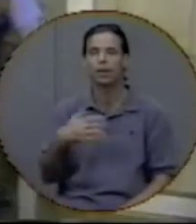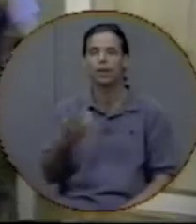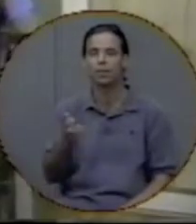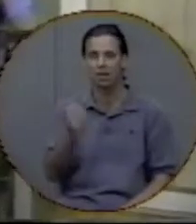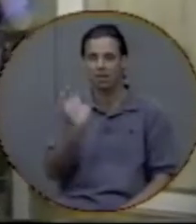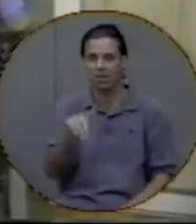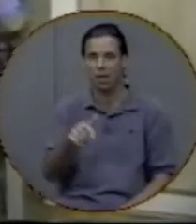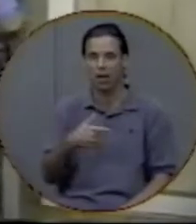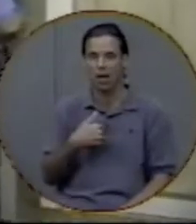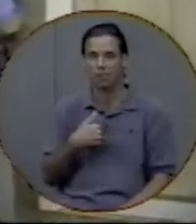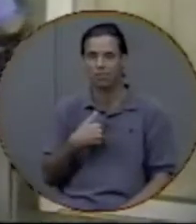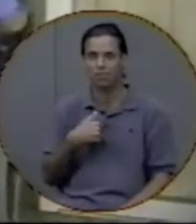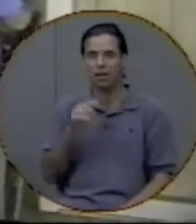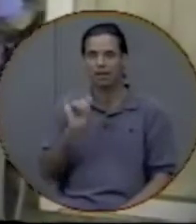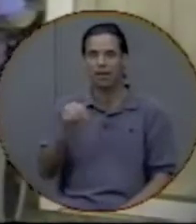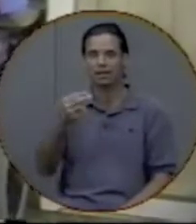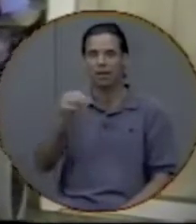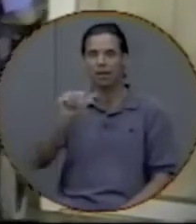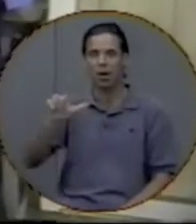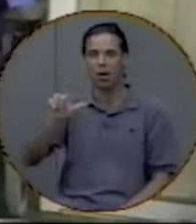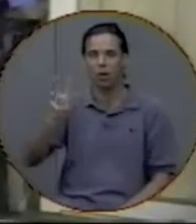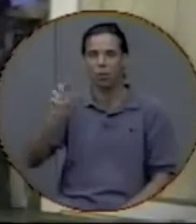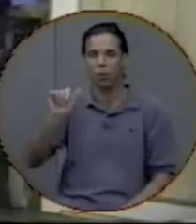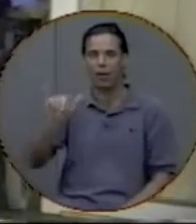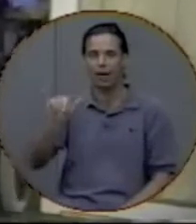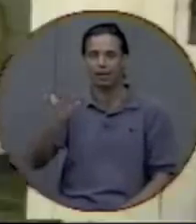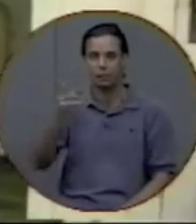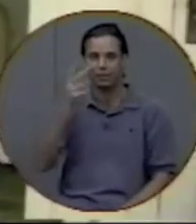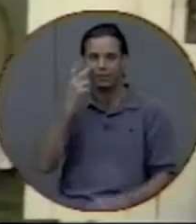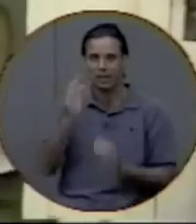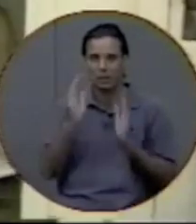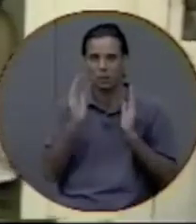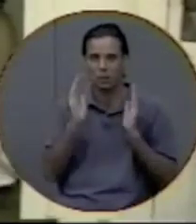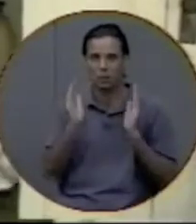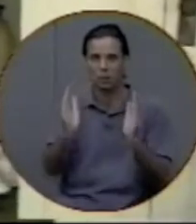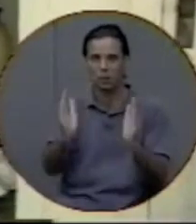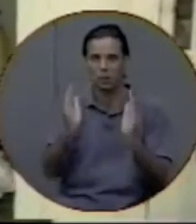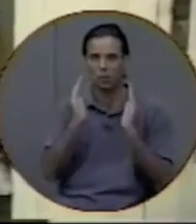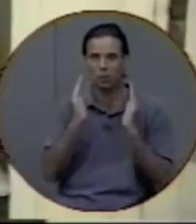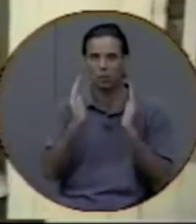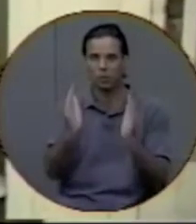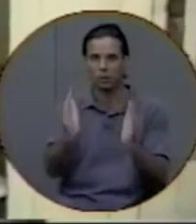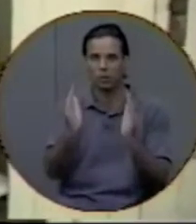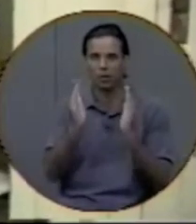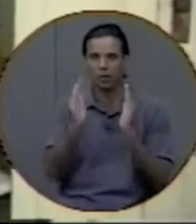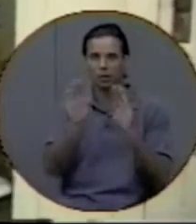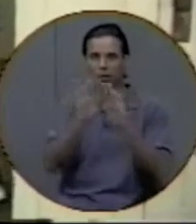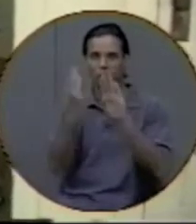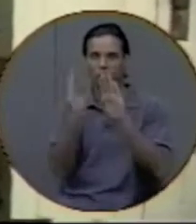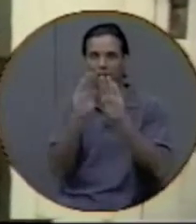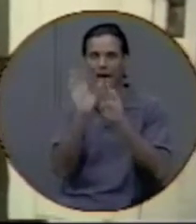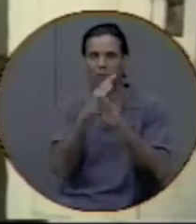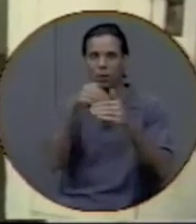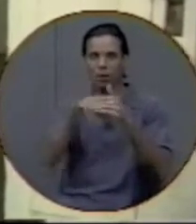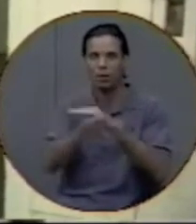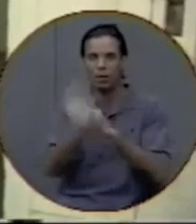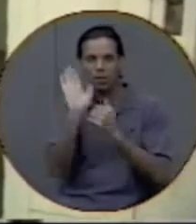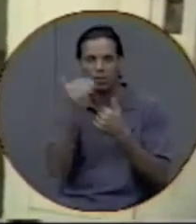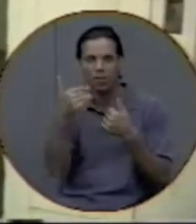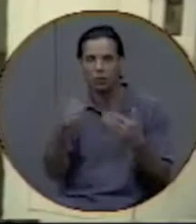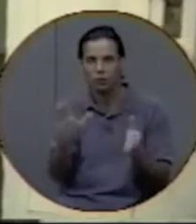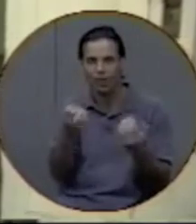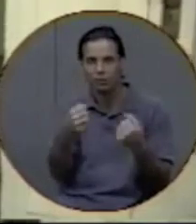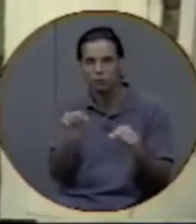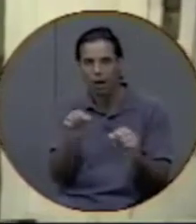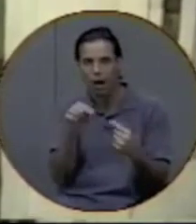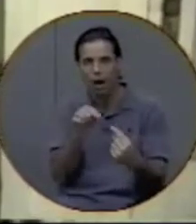There I am. That's the hallway. As you notice how narrow the doorways are, and I'm going into my bedroom, at least trying